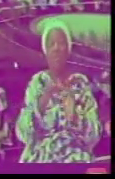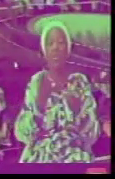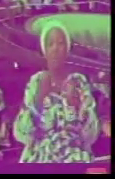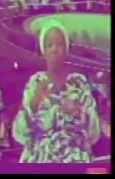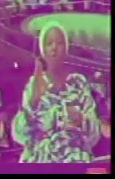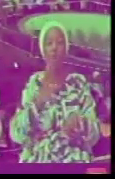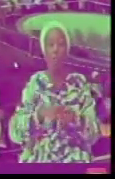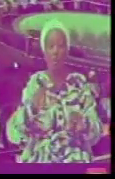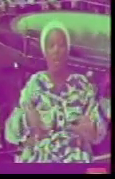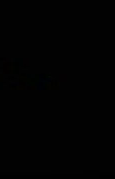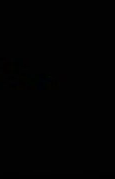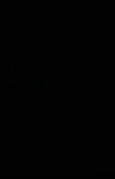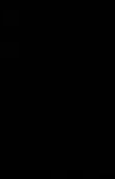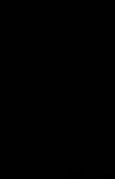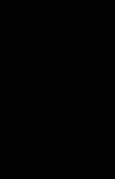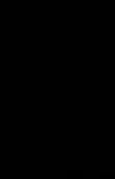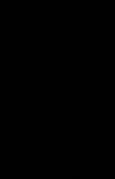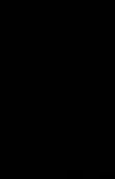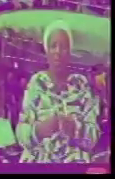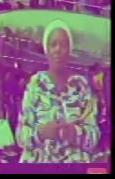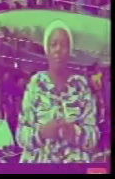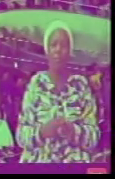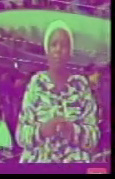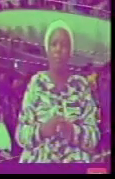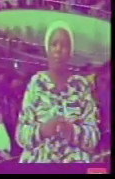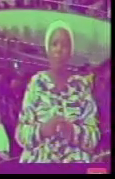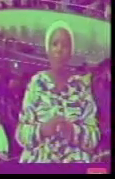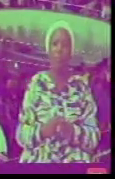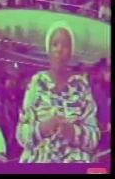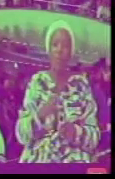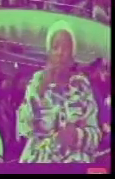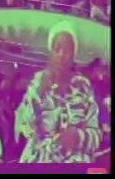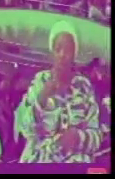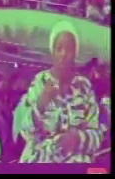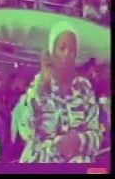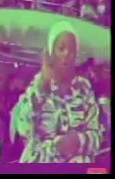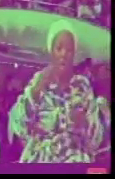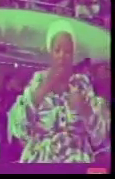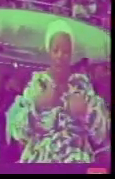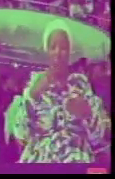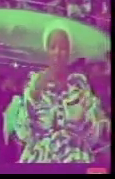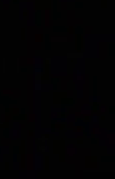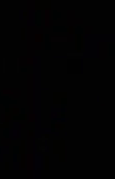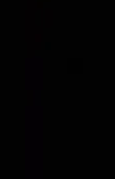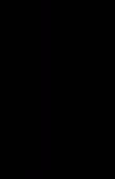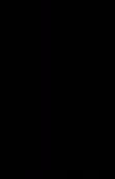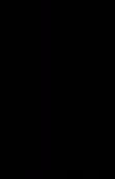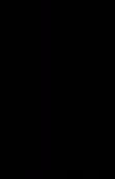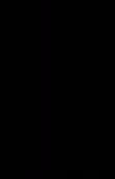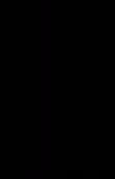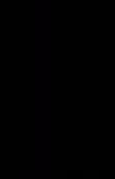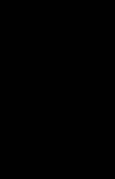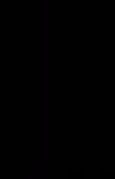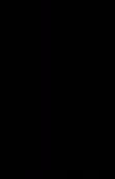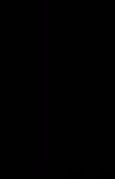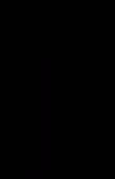his righteousness. Conversion is coming your way today. I said it's coming your way